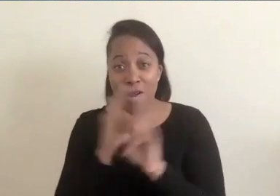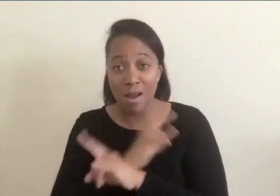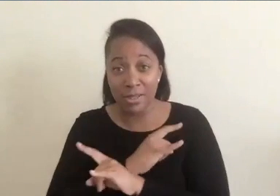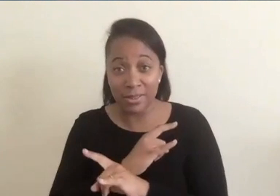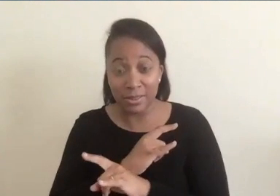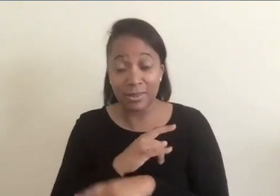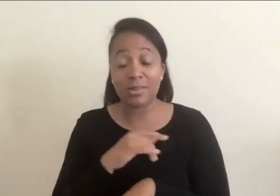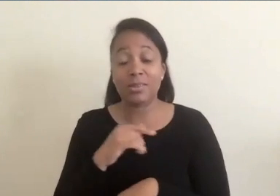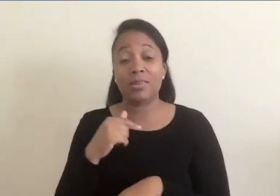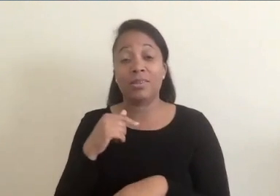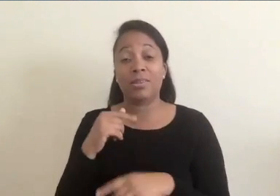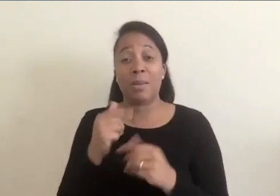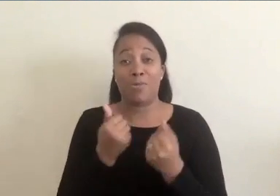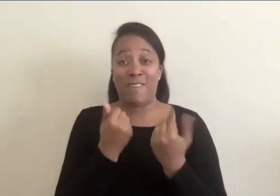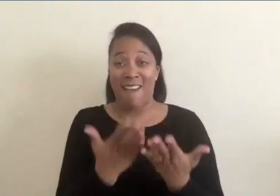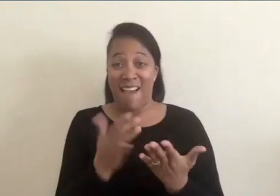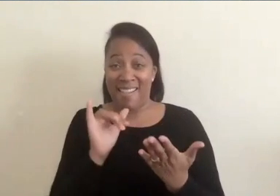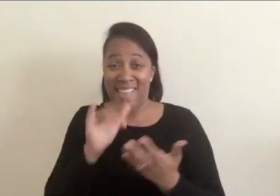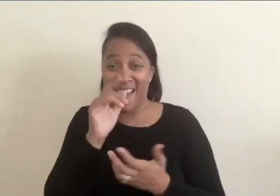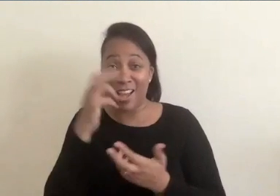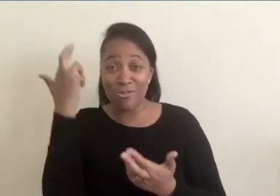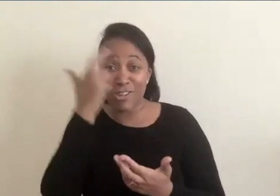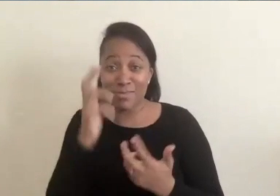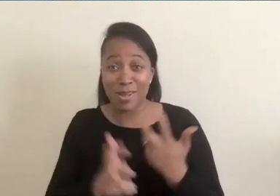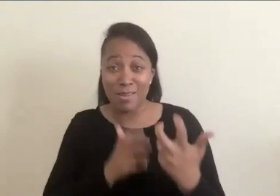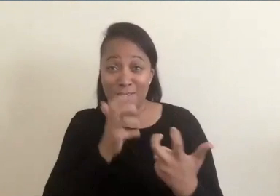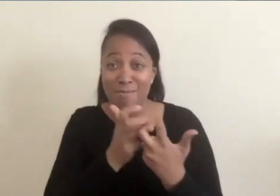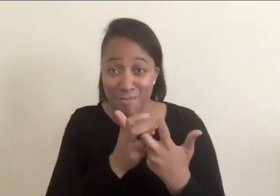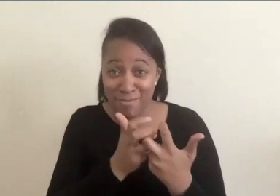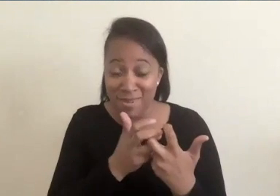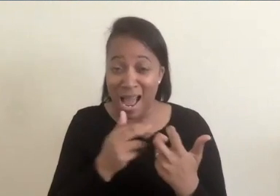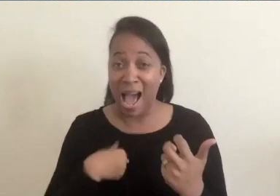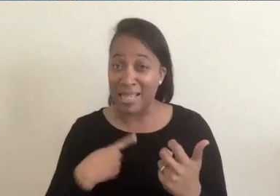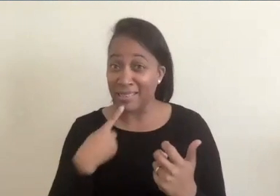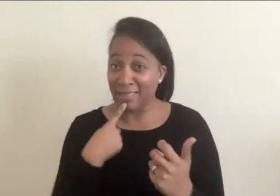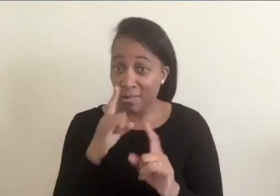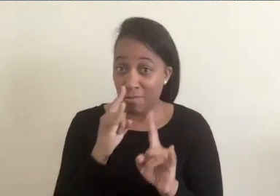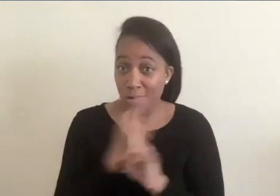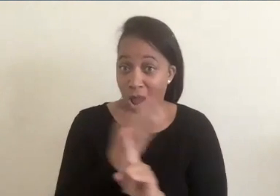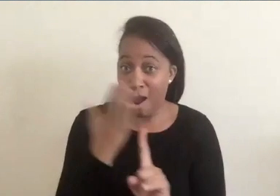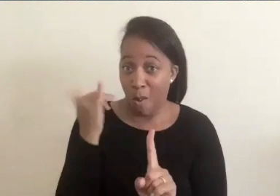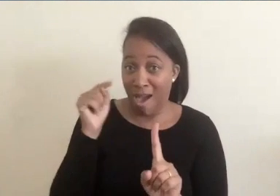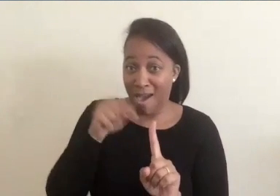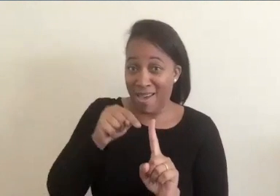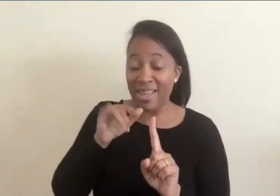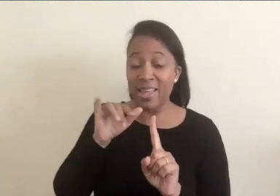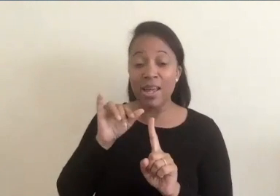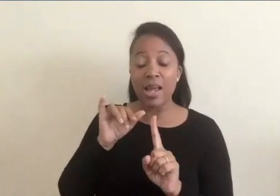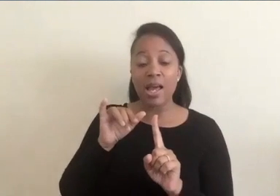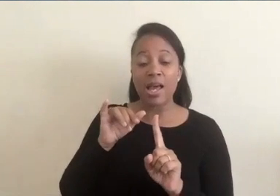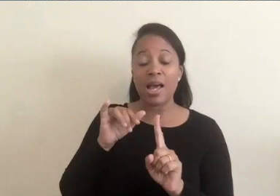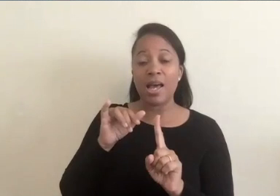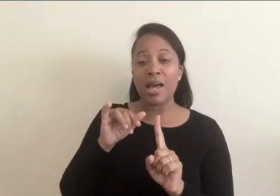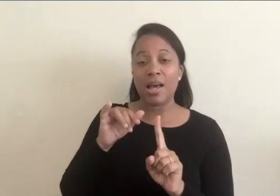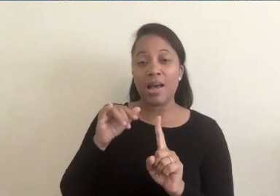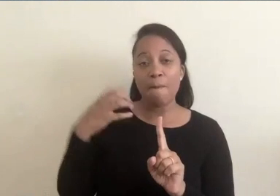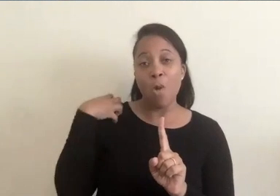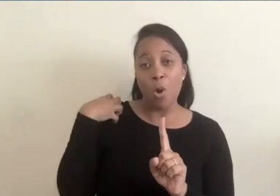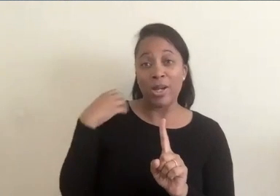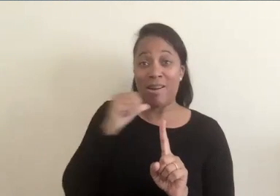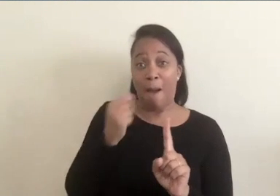Ironically, providing the reasonable accommodation. I say ironically because the employer doesn't provide